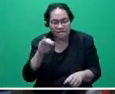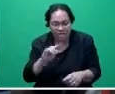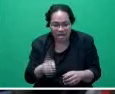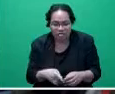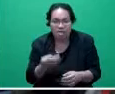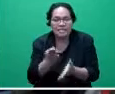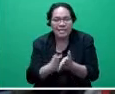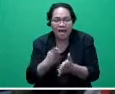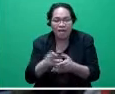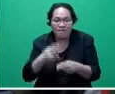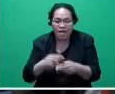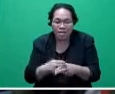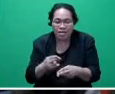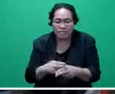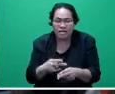farming program,